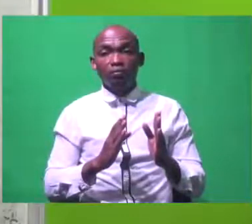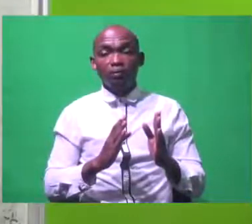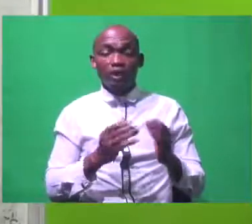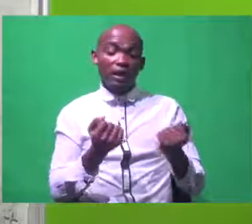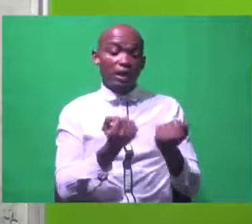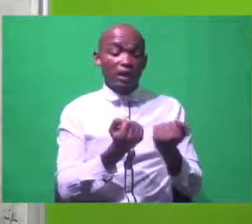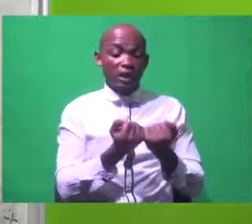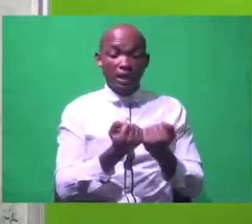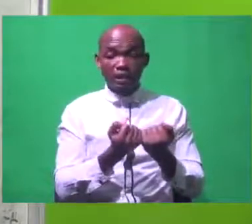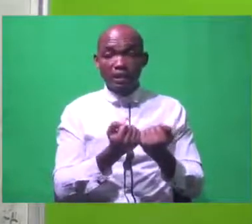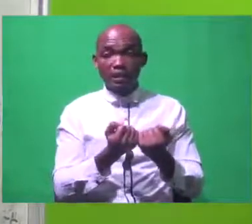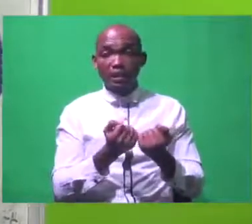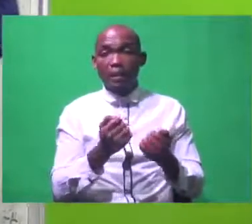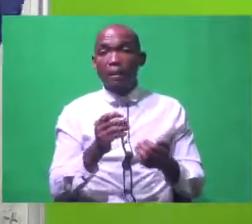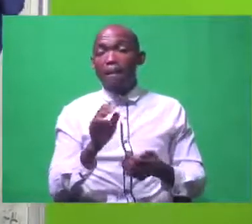created by society.